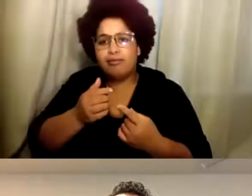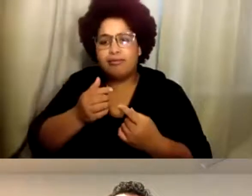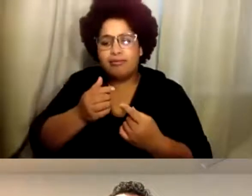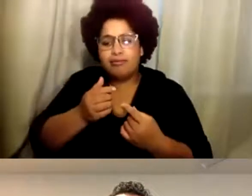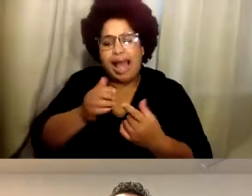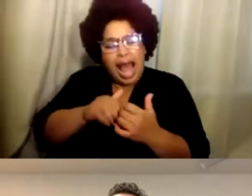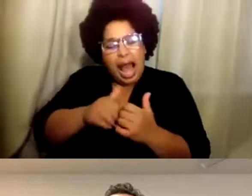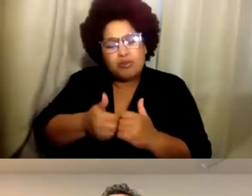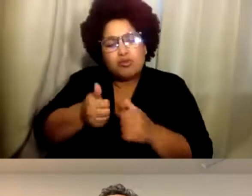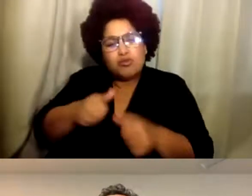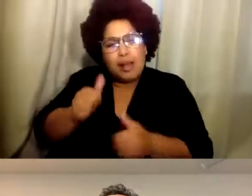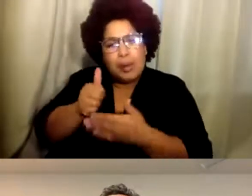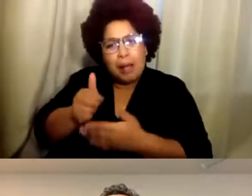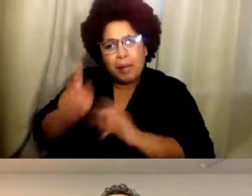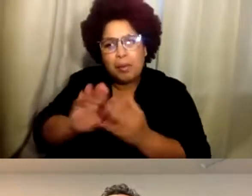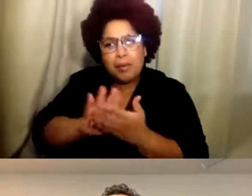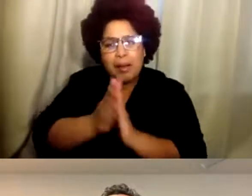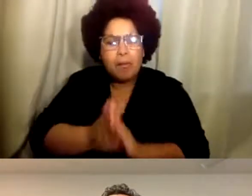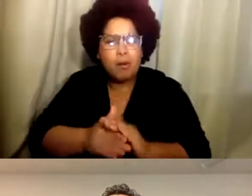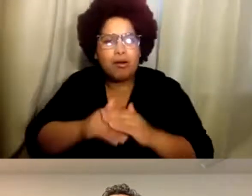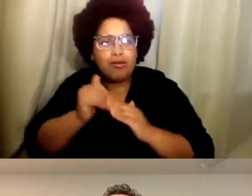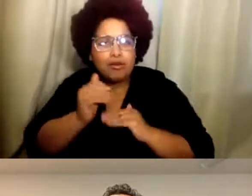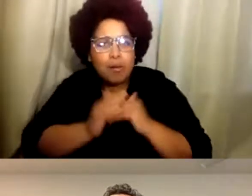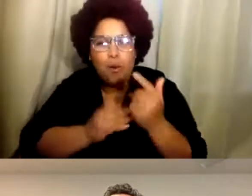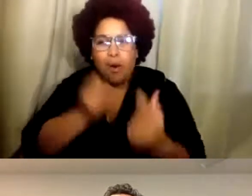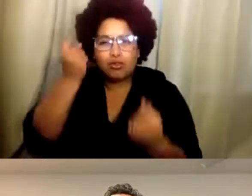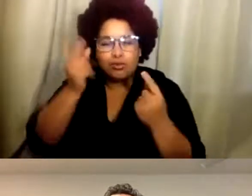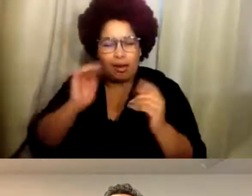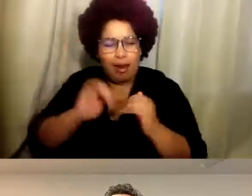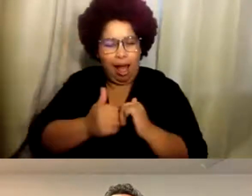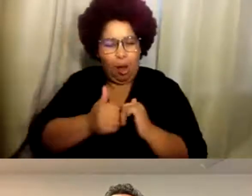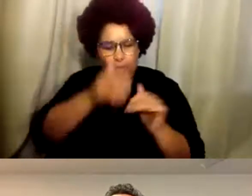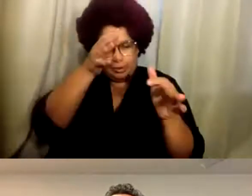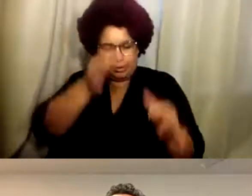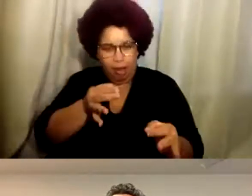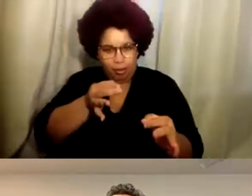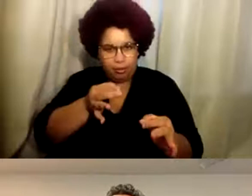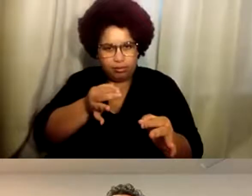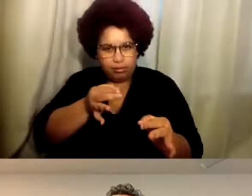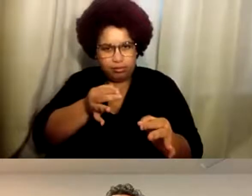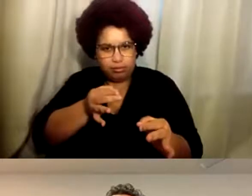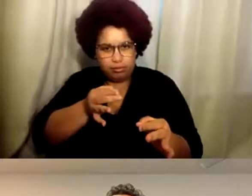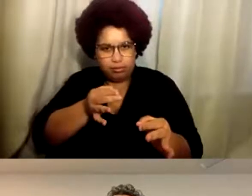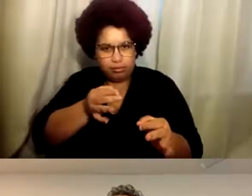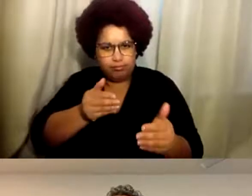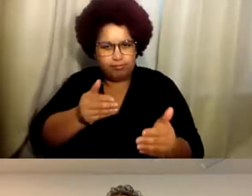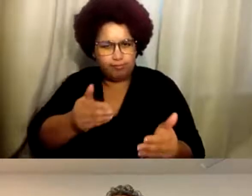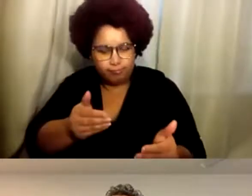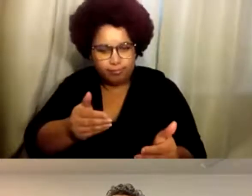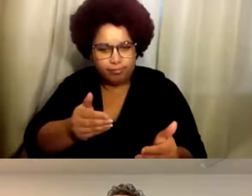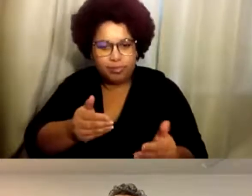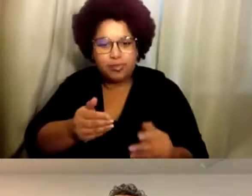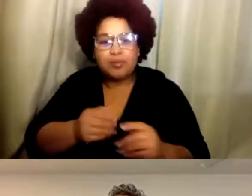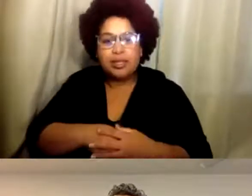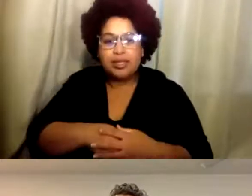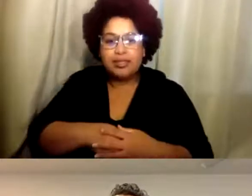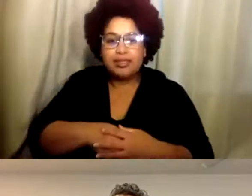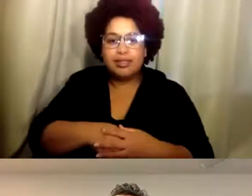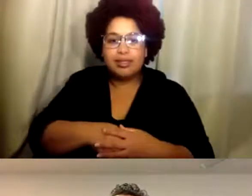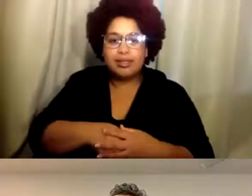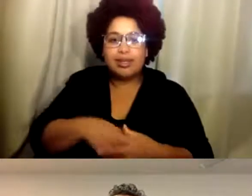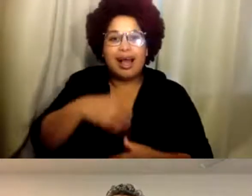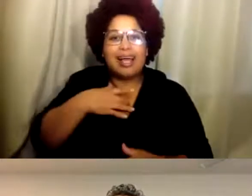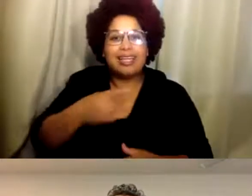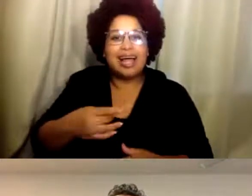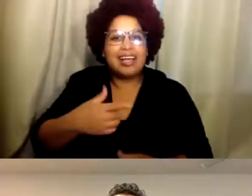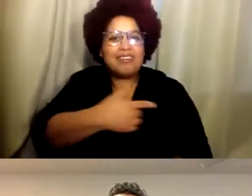of get comfortable with or understand how to make that decision? I think that I like vaccine